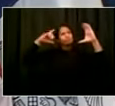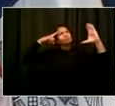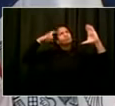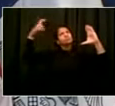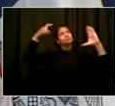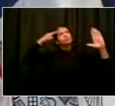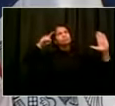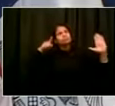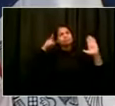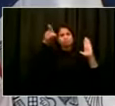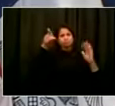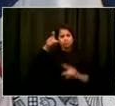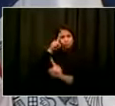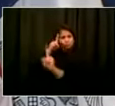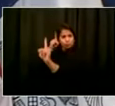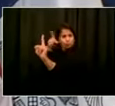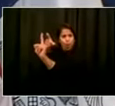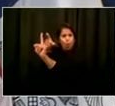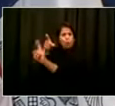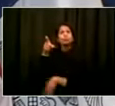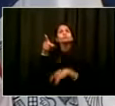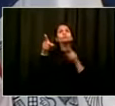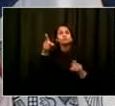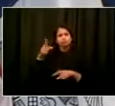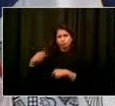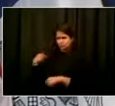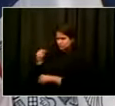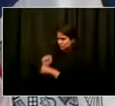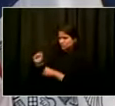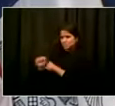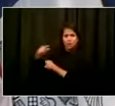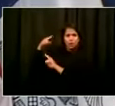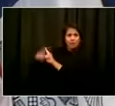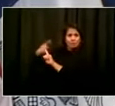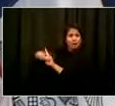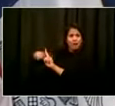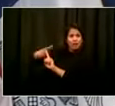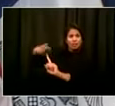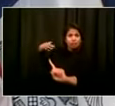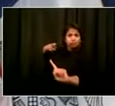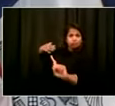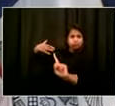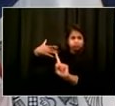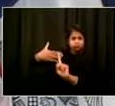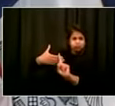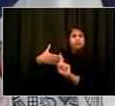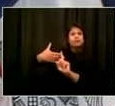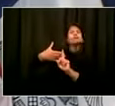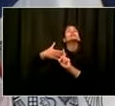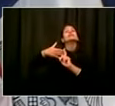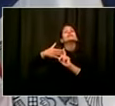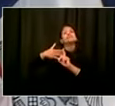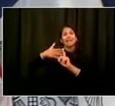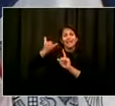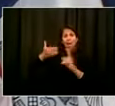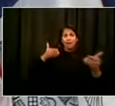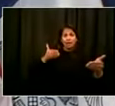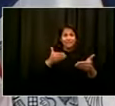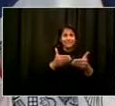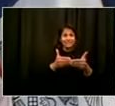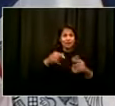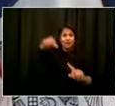challenges, 2 weeks from now, people get an opportunity to decide the future direction of this country and